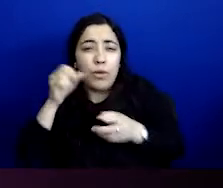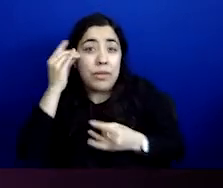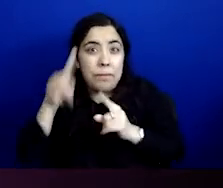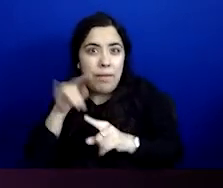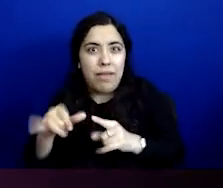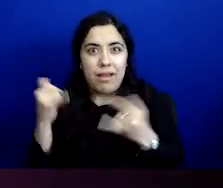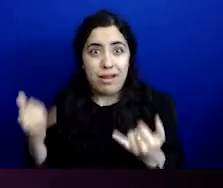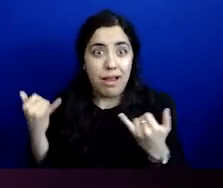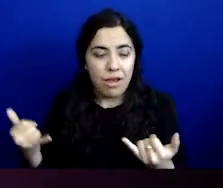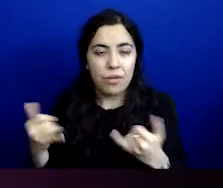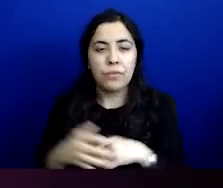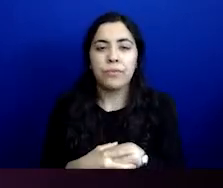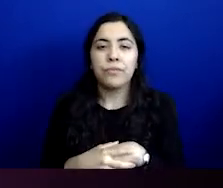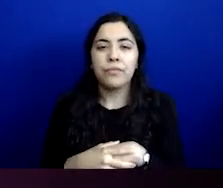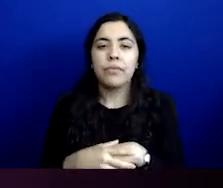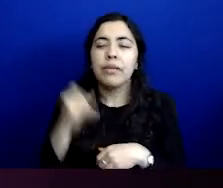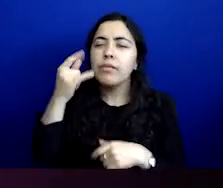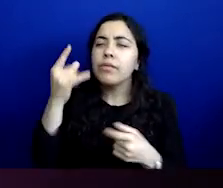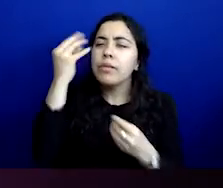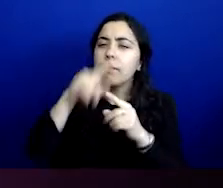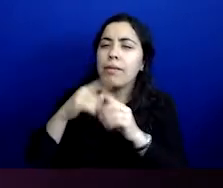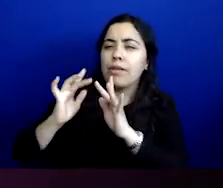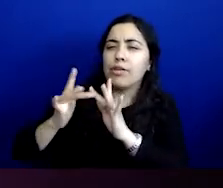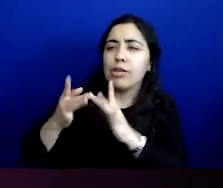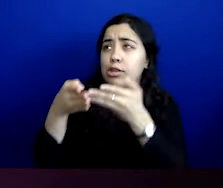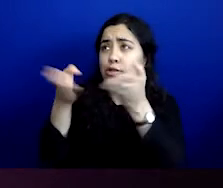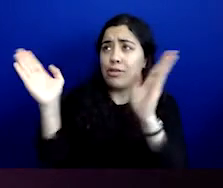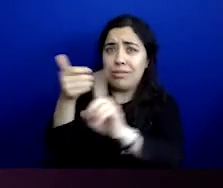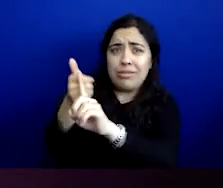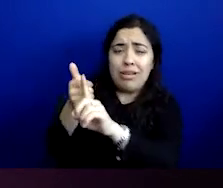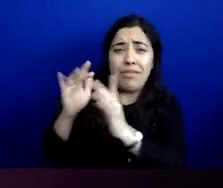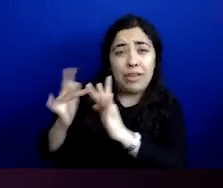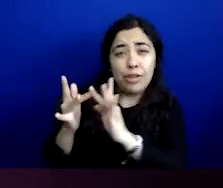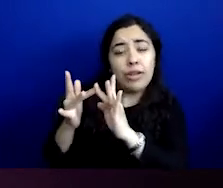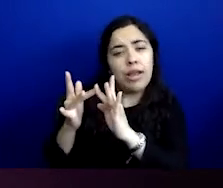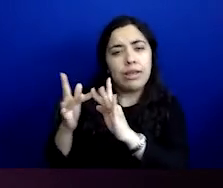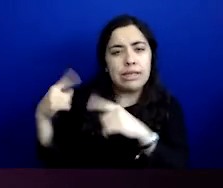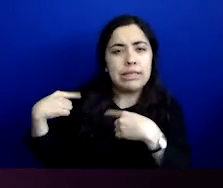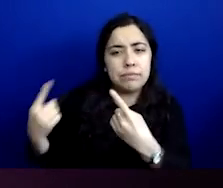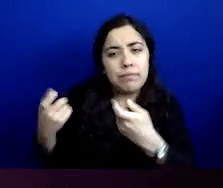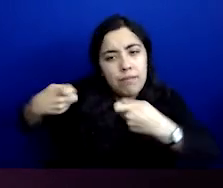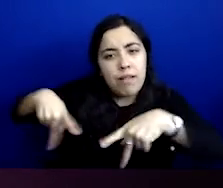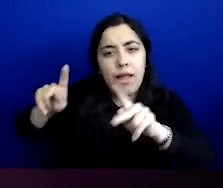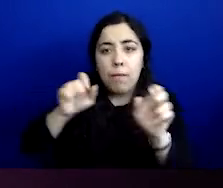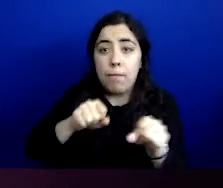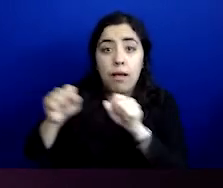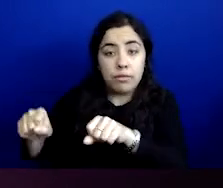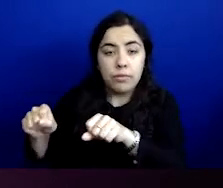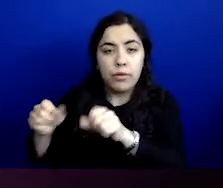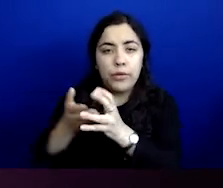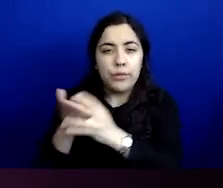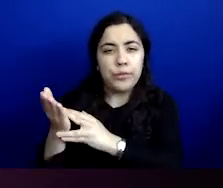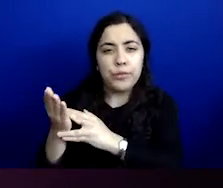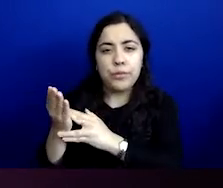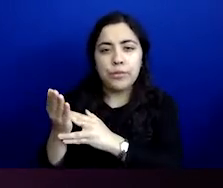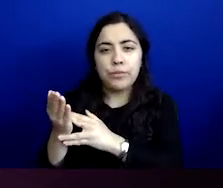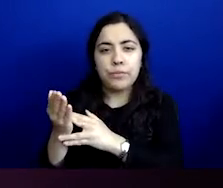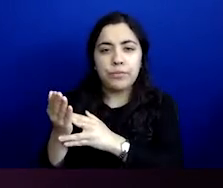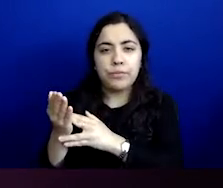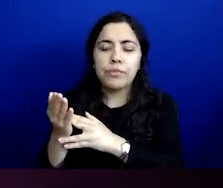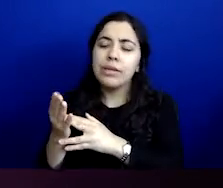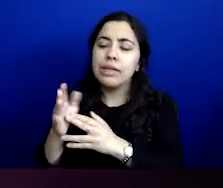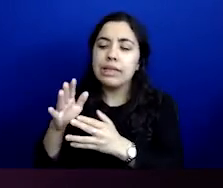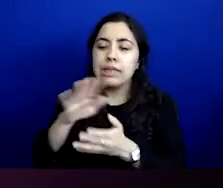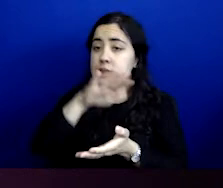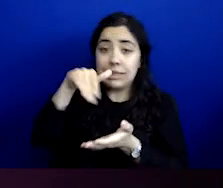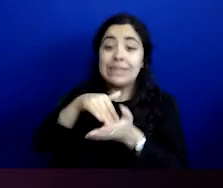days. And when you think about the internet itself, it's been essentially enabled and made possible by these